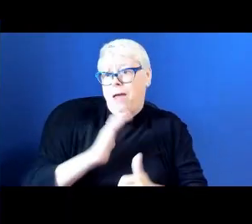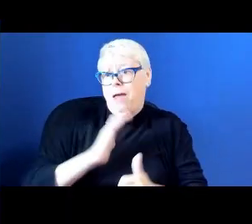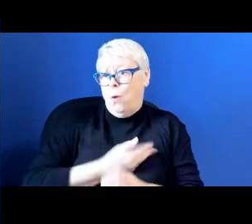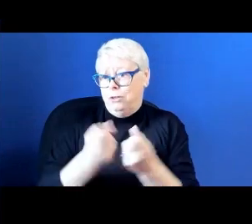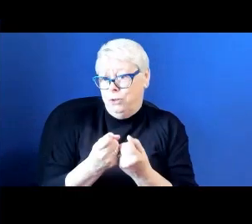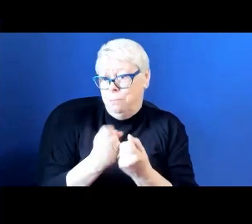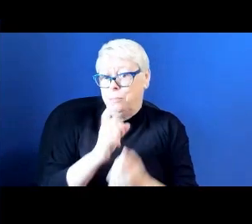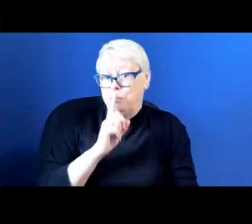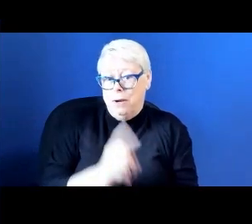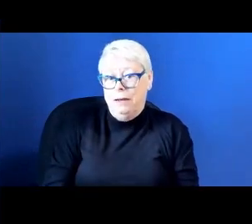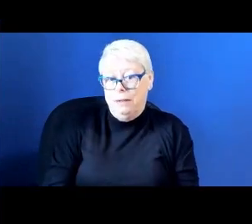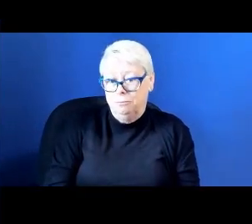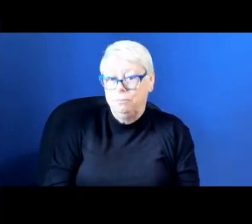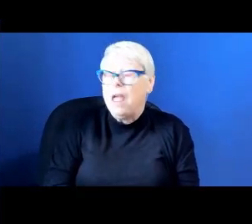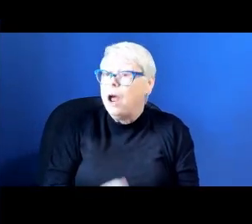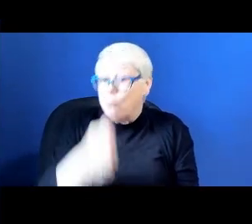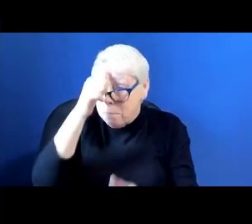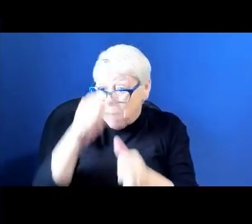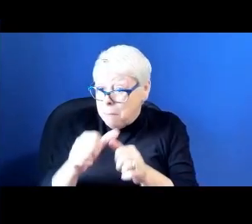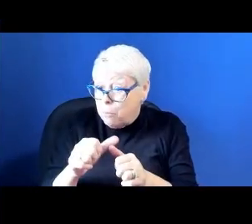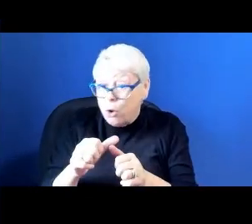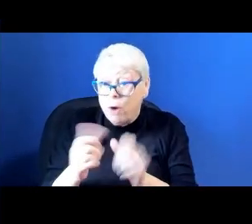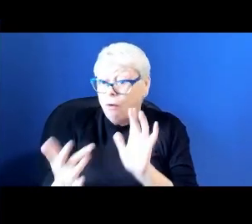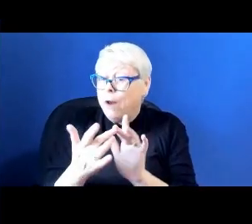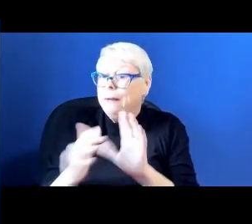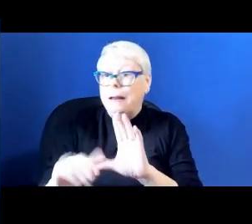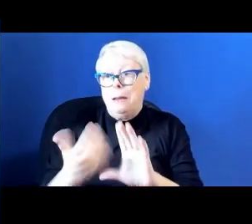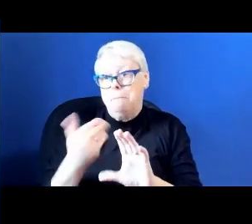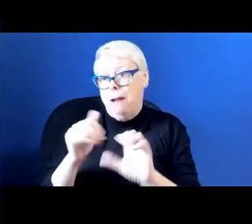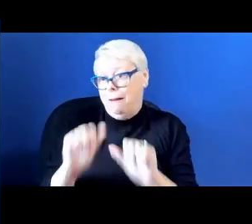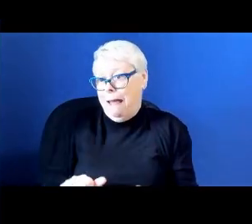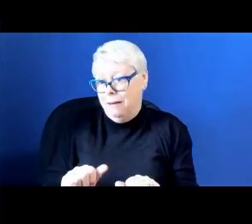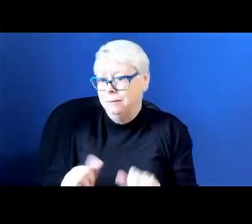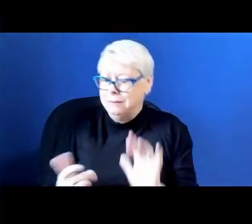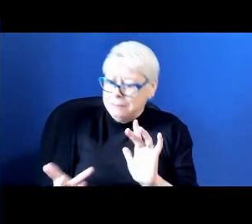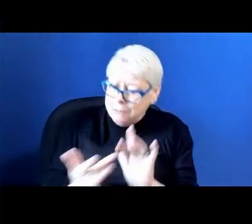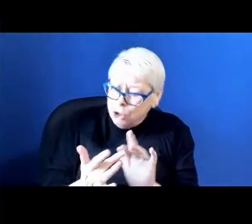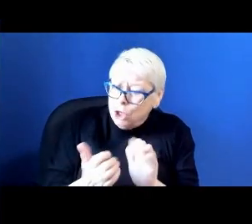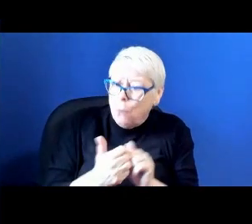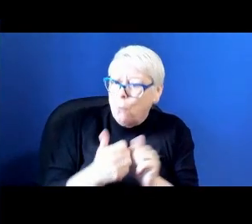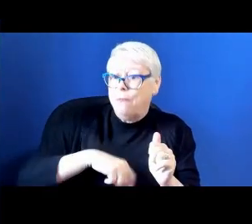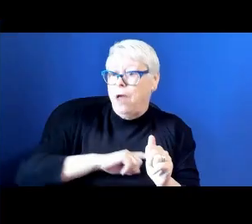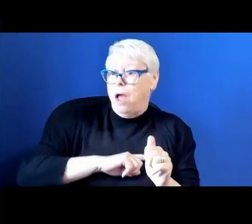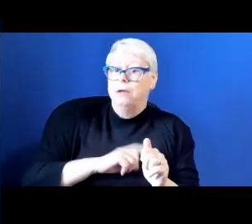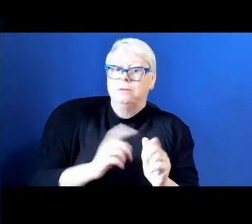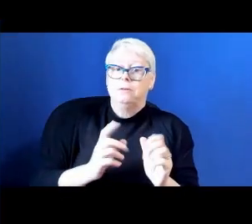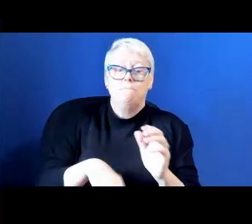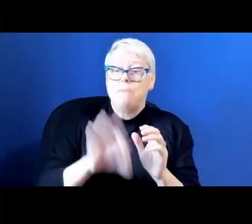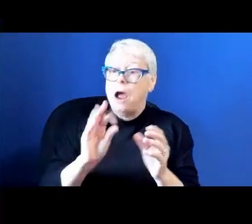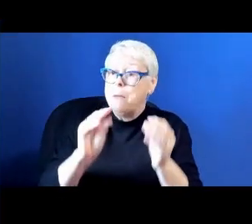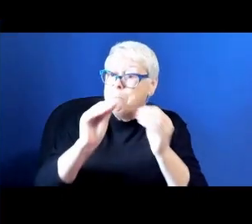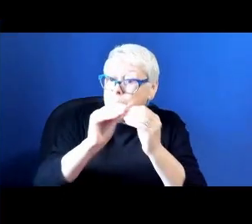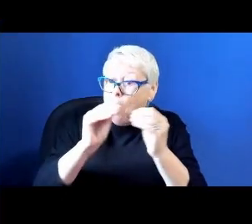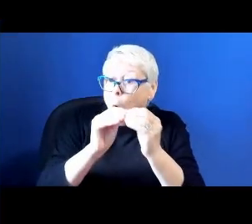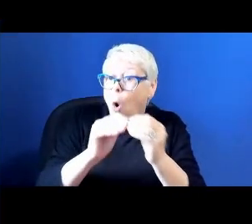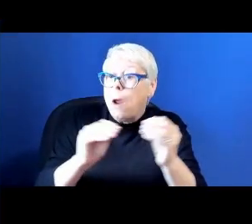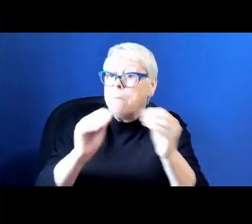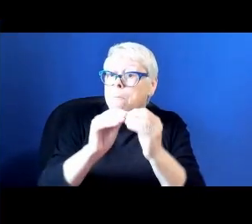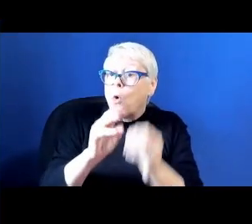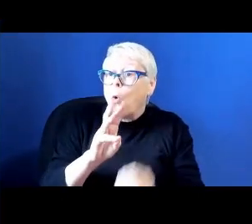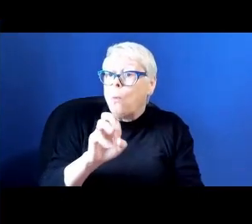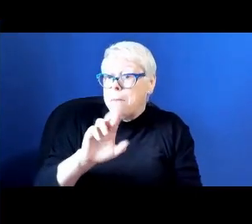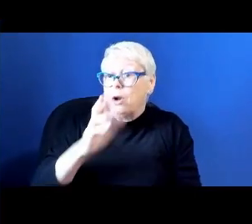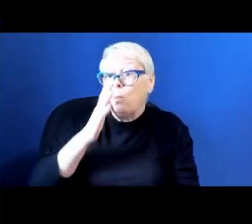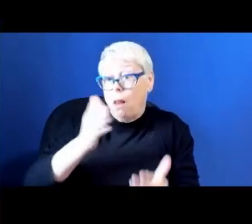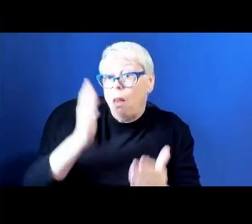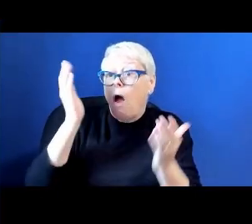one email away from you. Stay in touch, reach out, discover our Learning Hub, discover other webinars that we're offering, and have